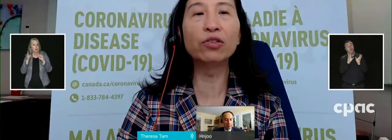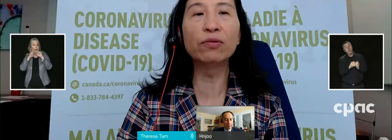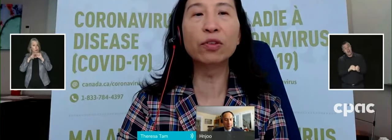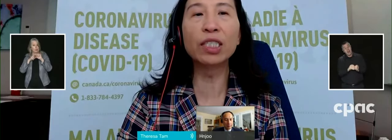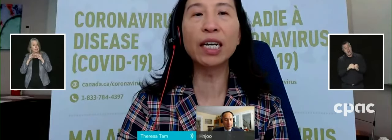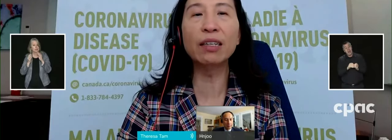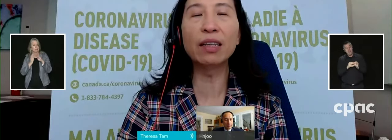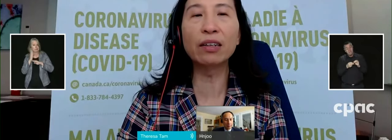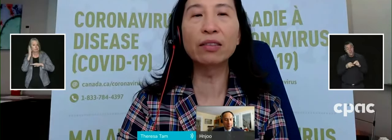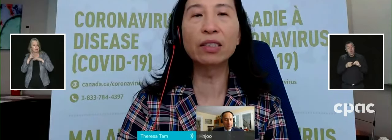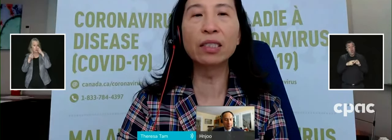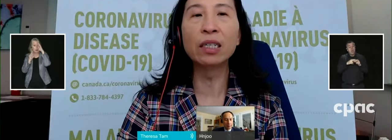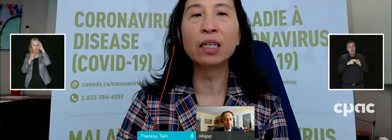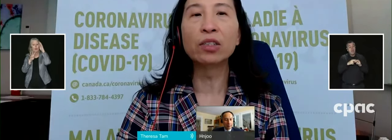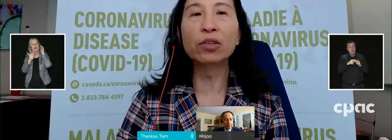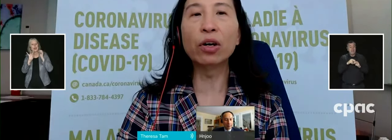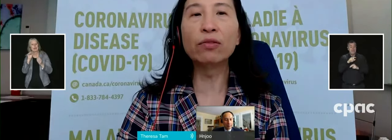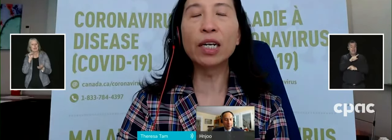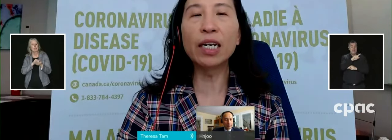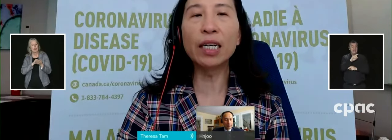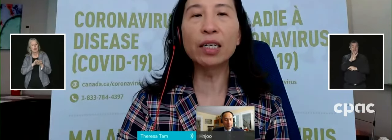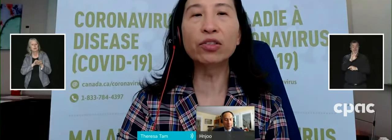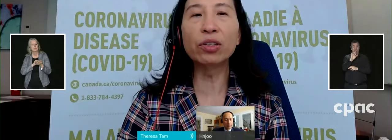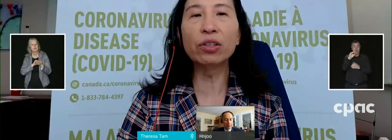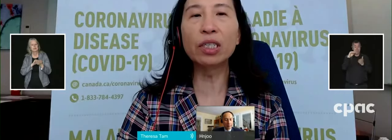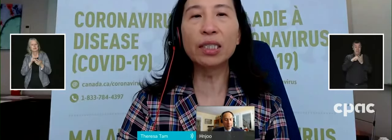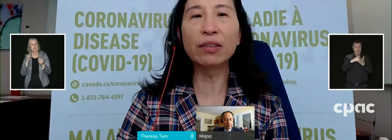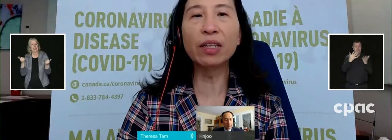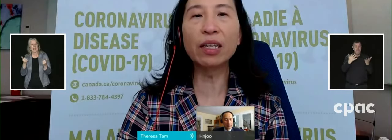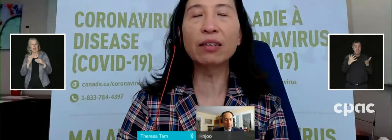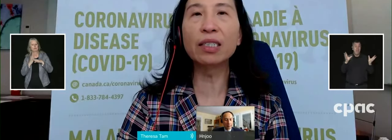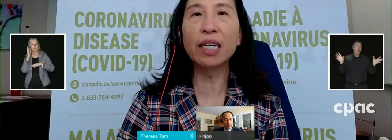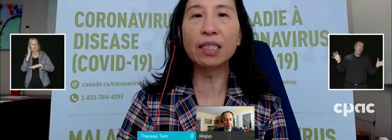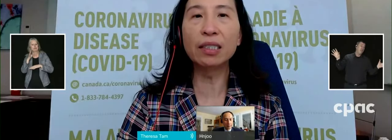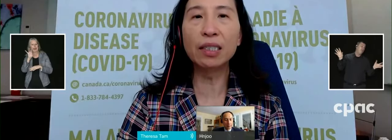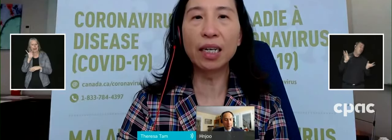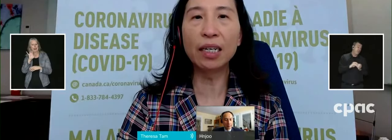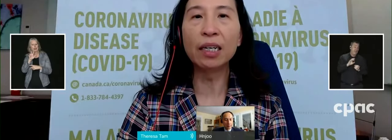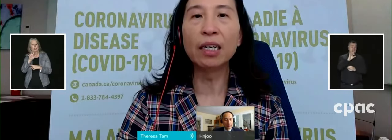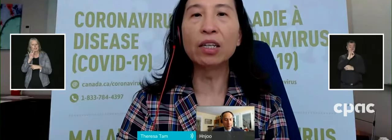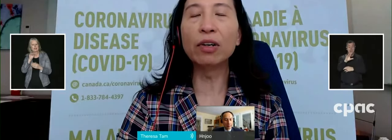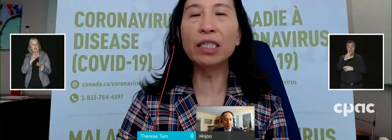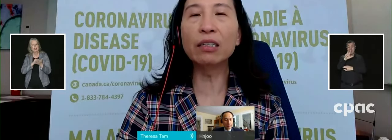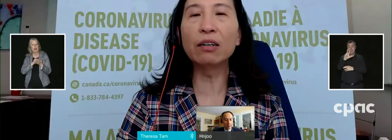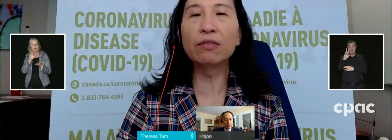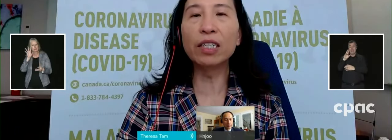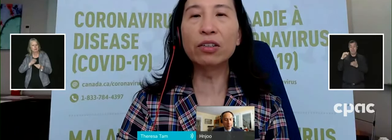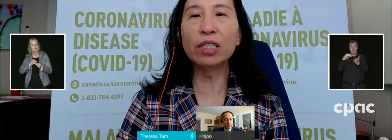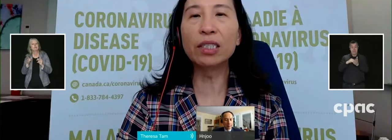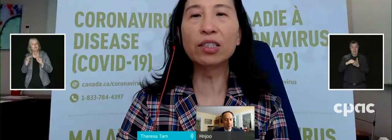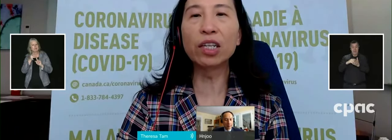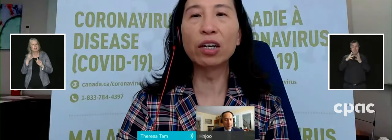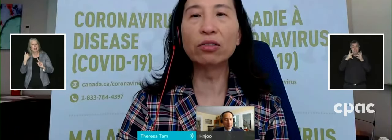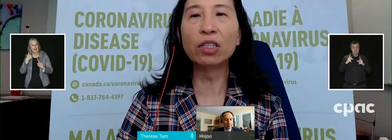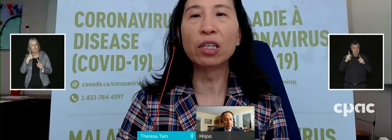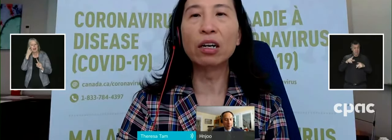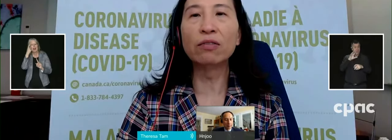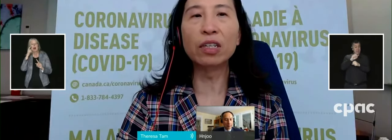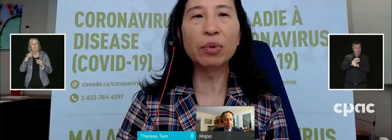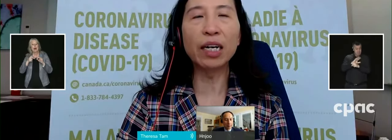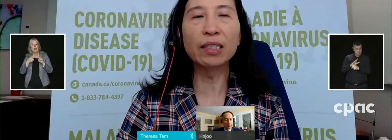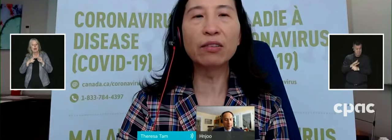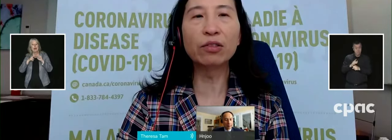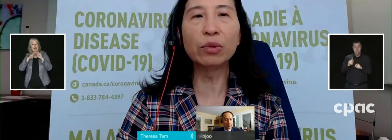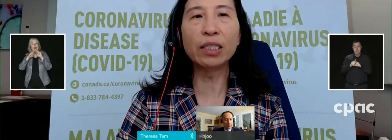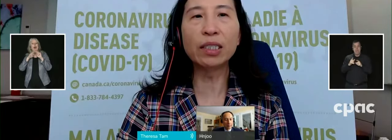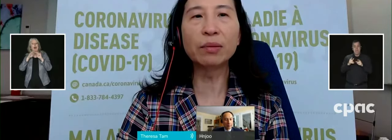over 148,000 to over 837,000 cases today, the rate of increase has slowed